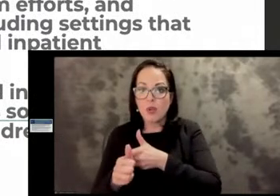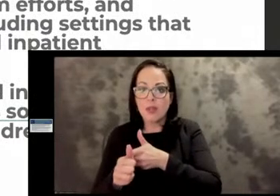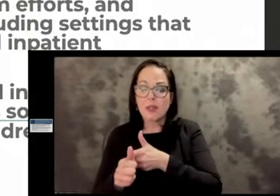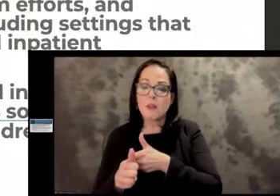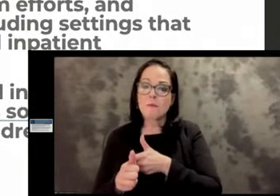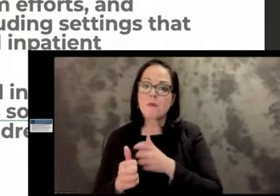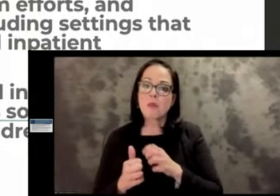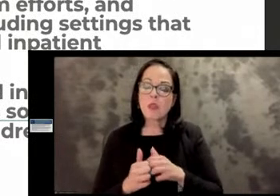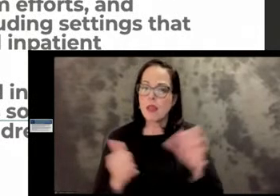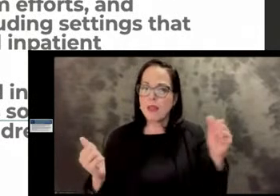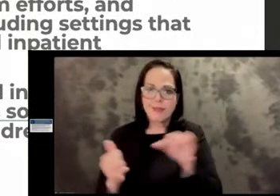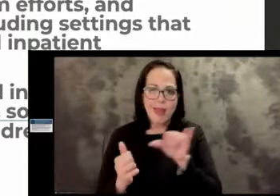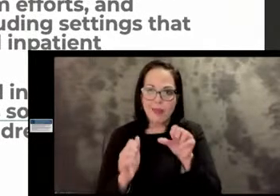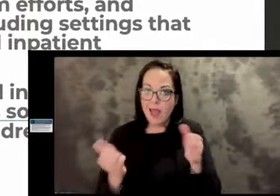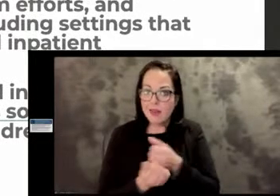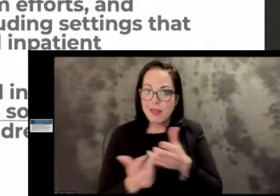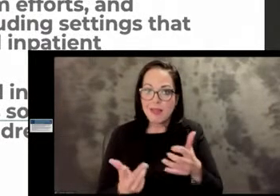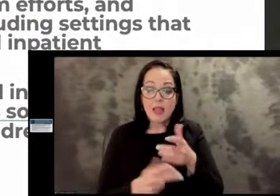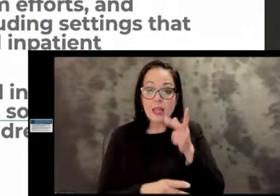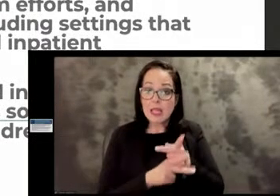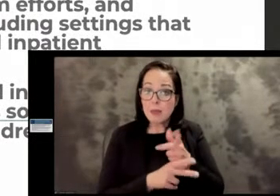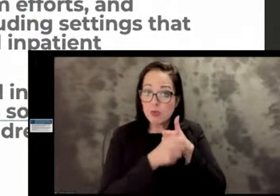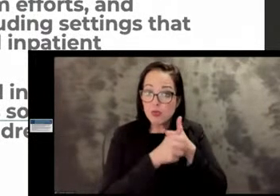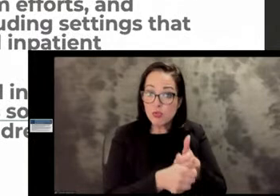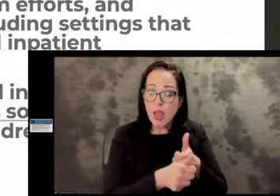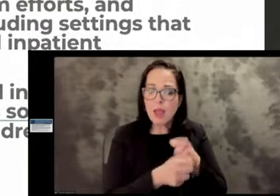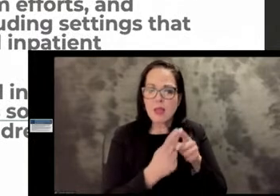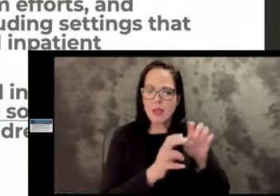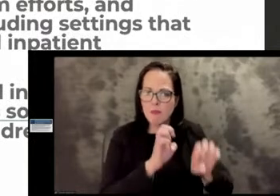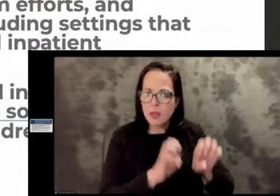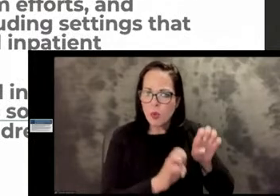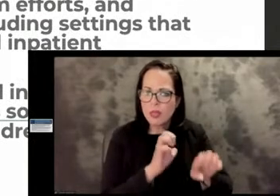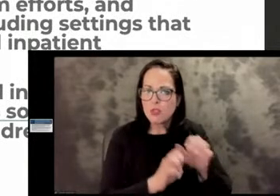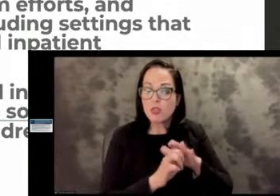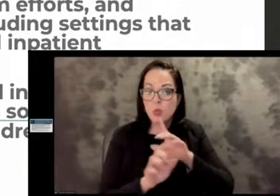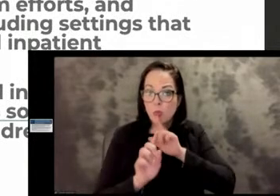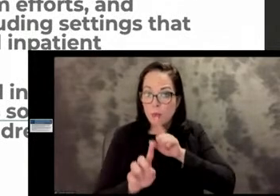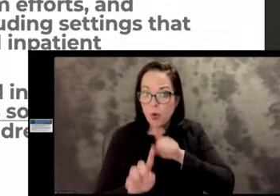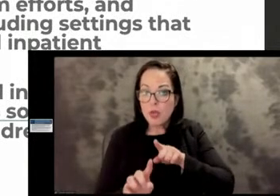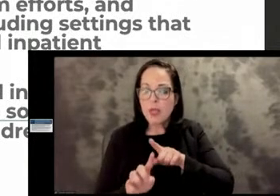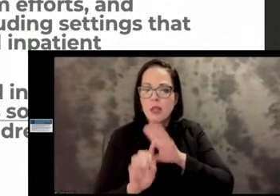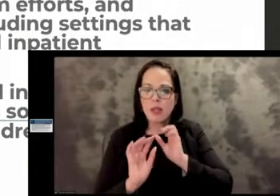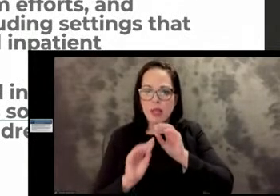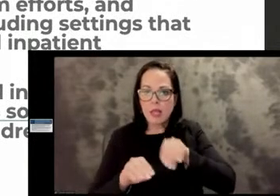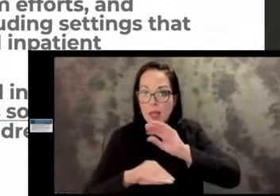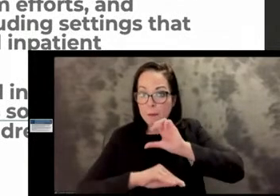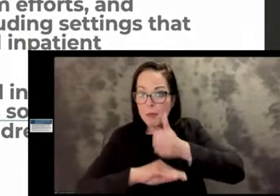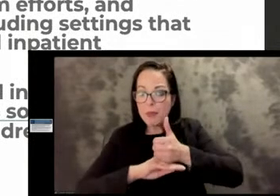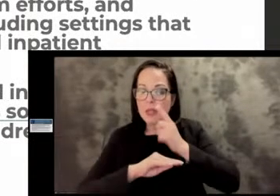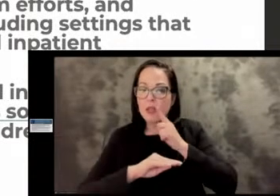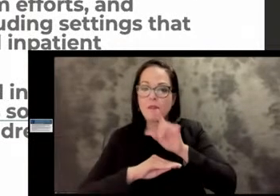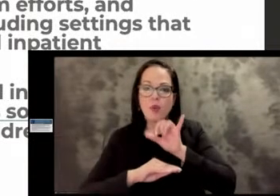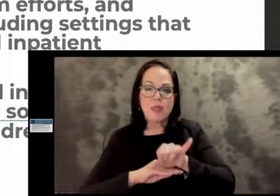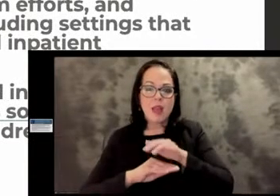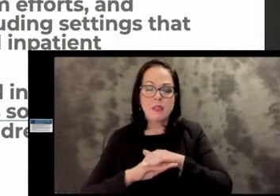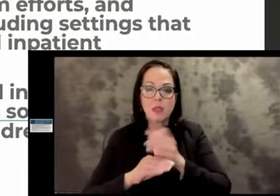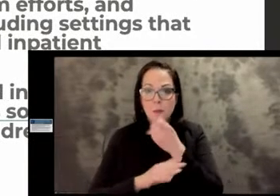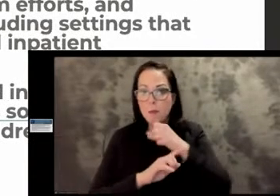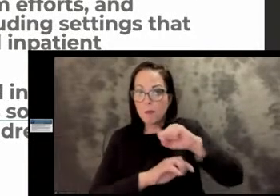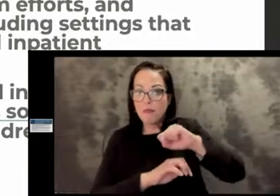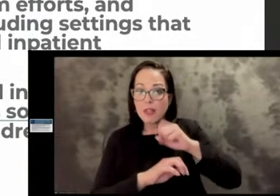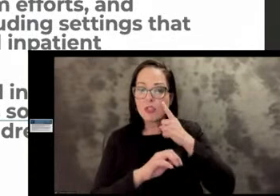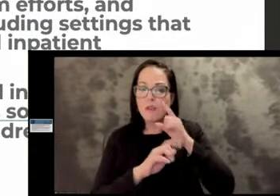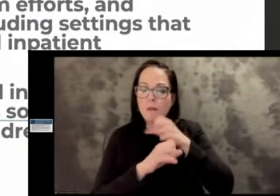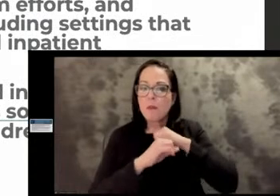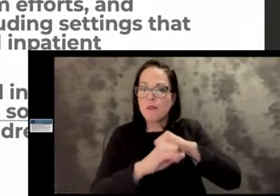health, tracking, evaluation, reporting, and implementing prevention and mitigation measures with,